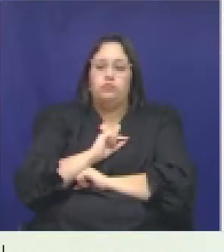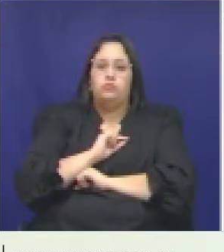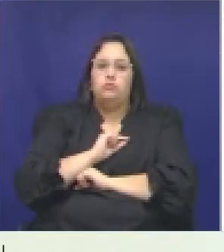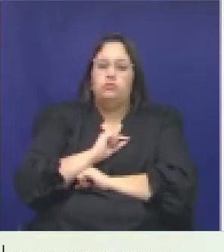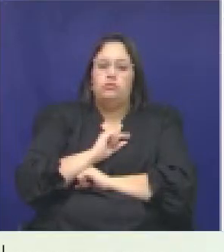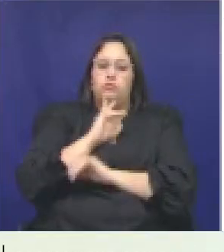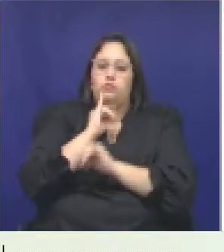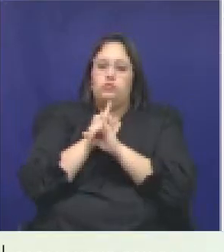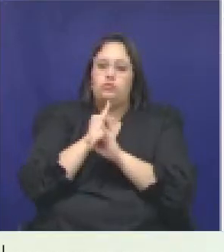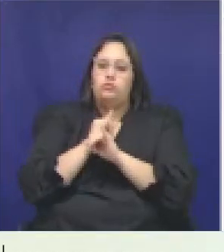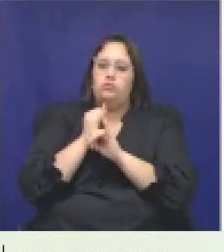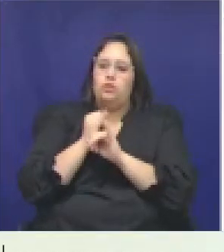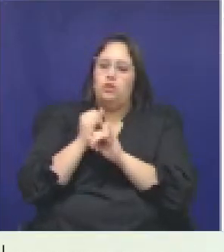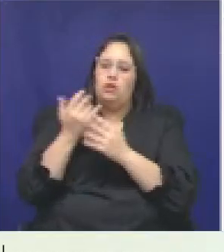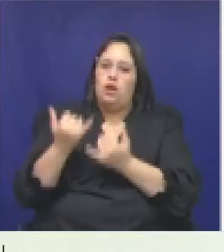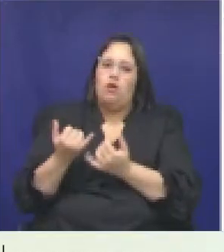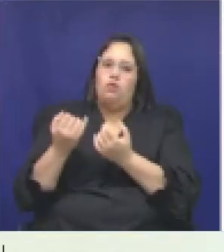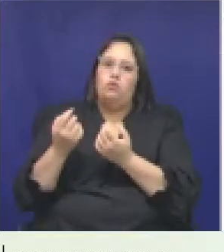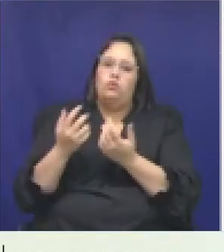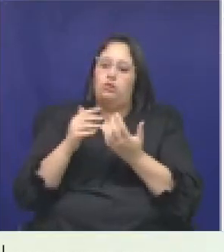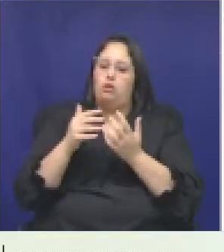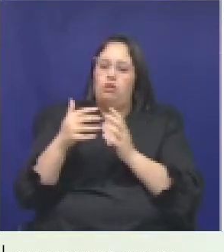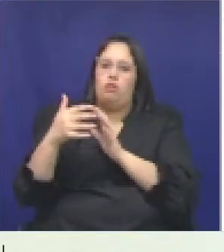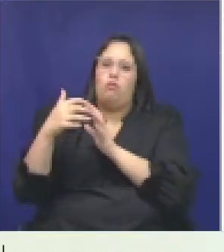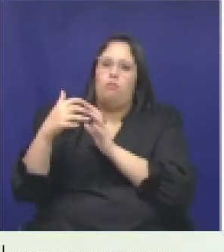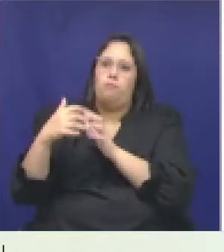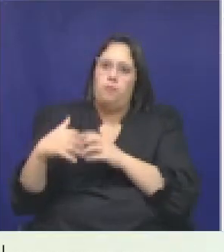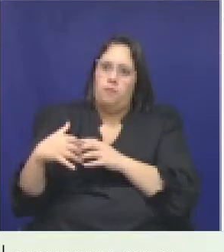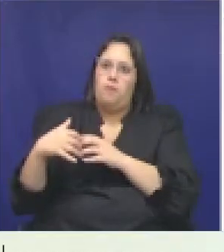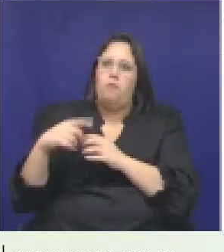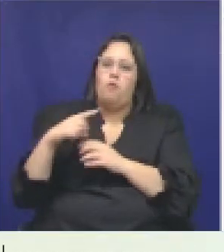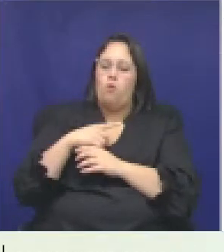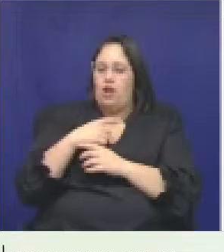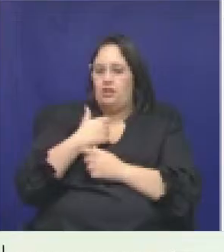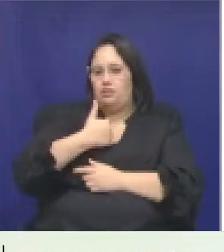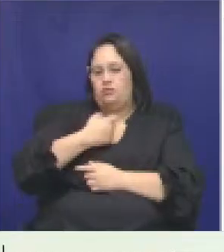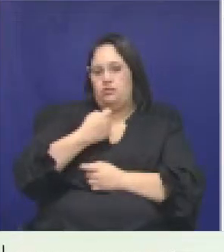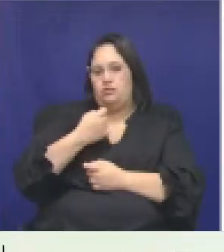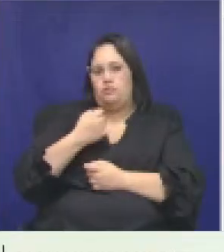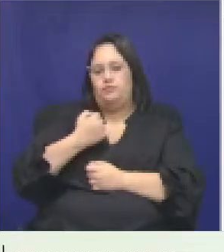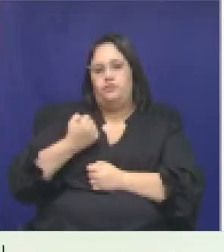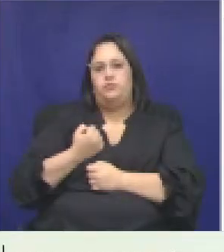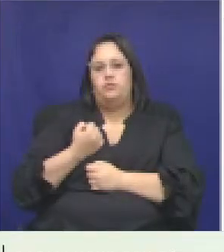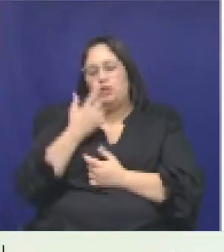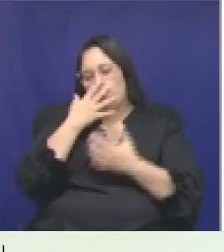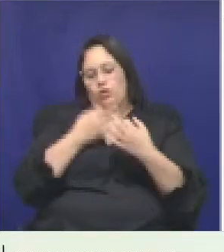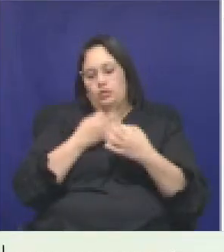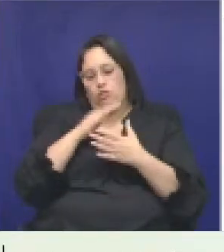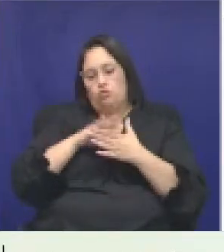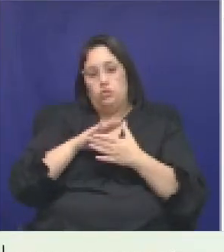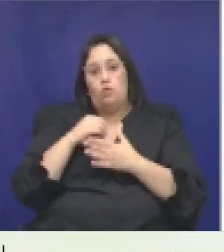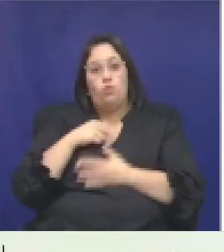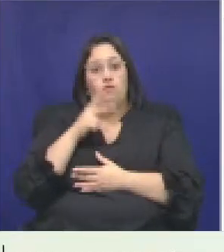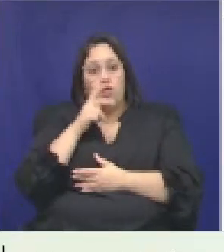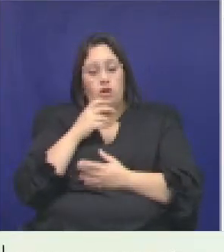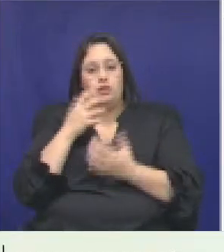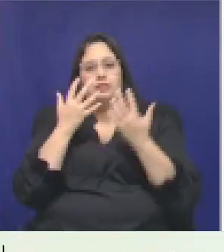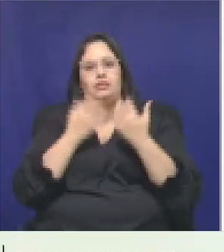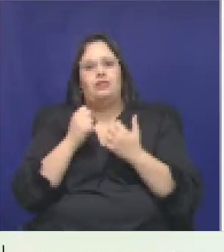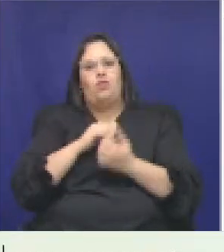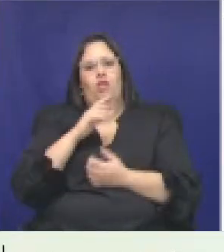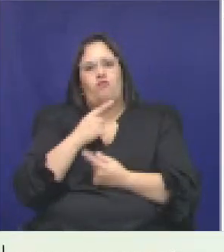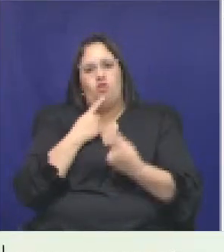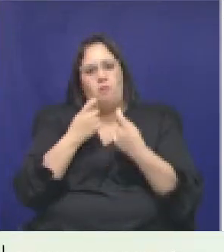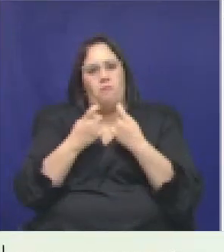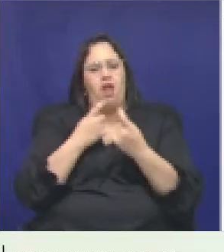institution that was deliberately being collapsed for selfish political reasons. We have heard Stats SA complain about high